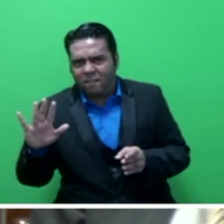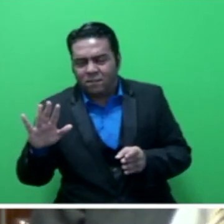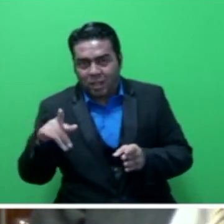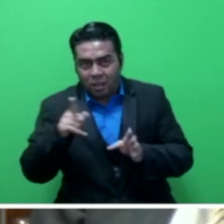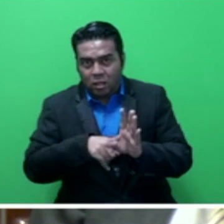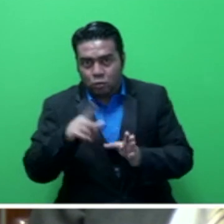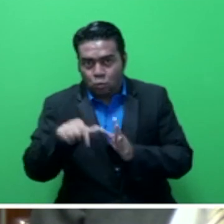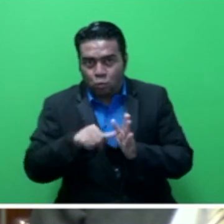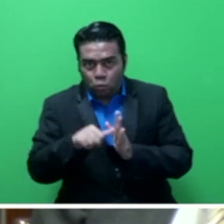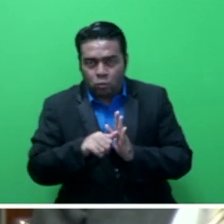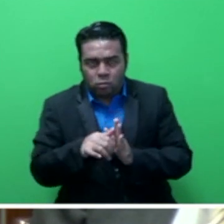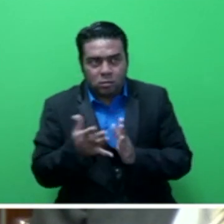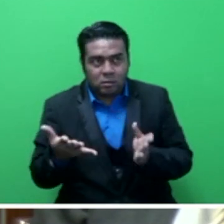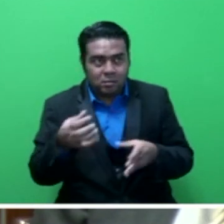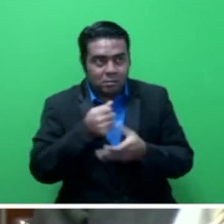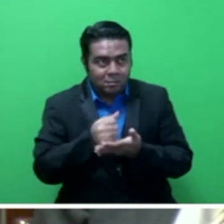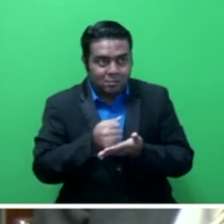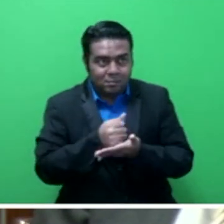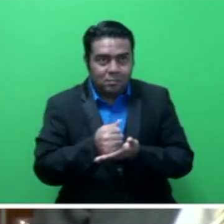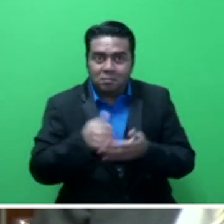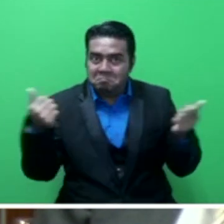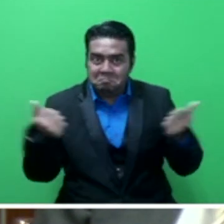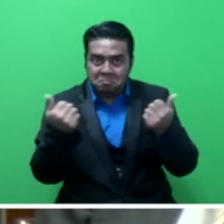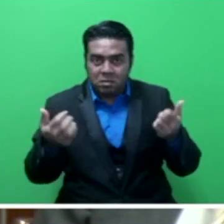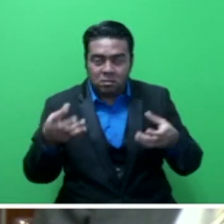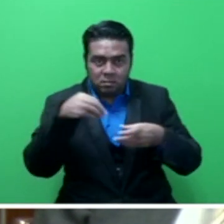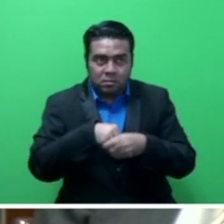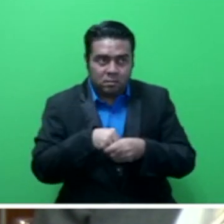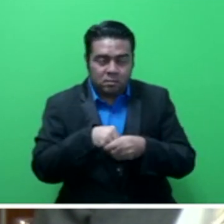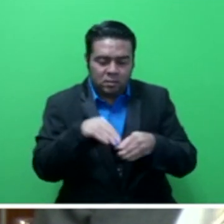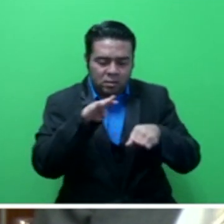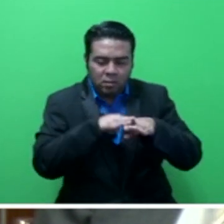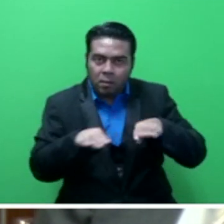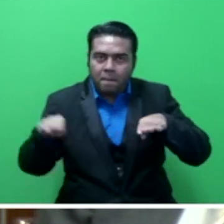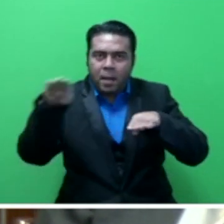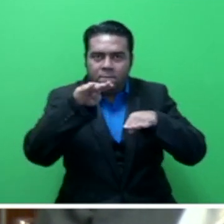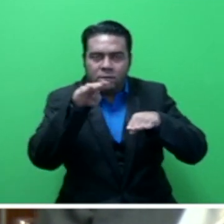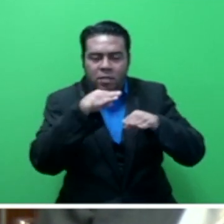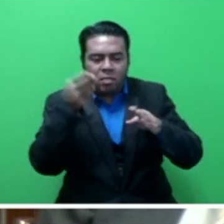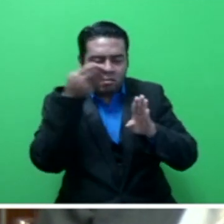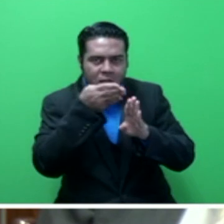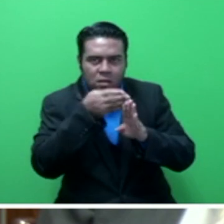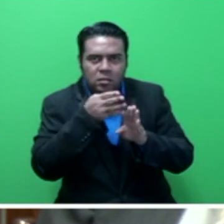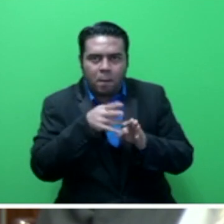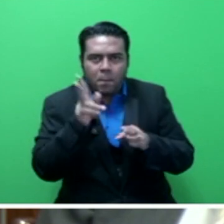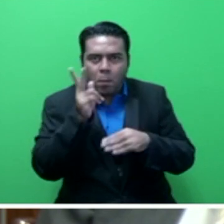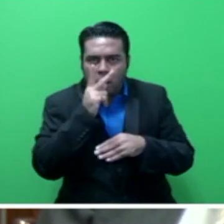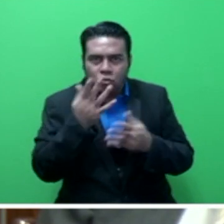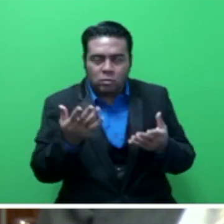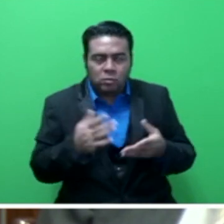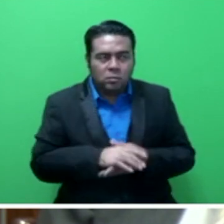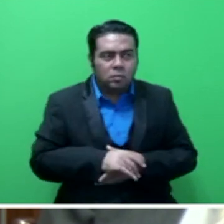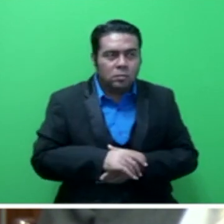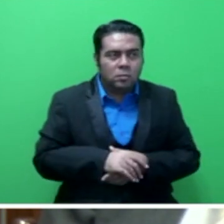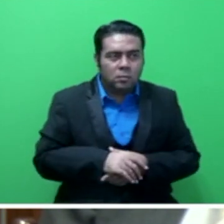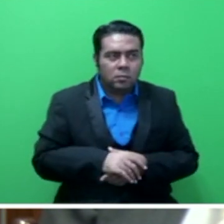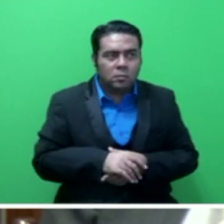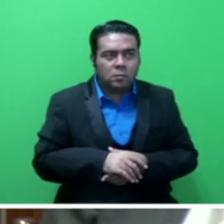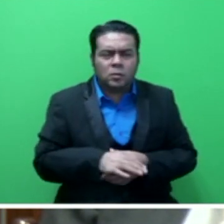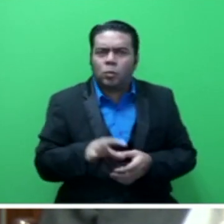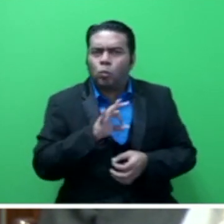Those numbers don't include the many that are above the target population. Honorable Speaker, we've had